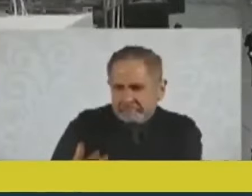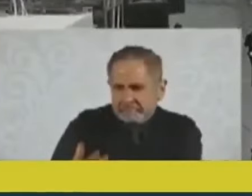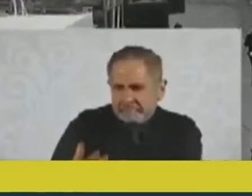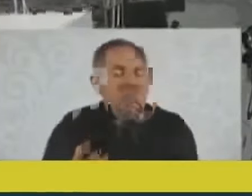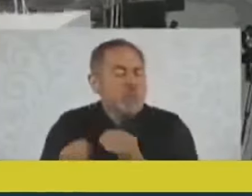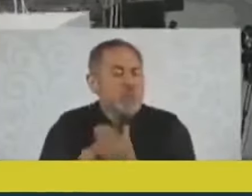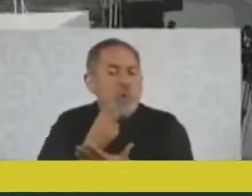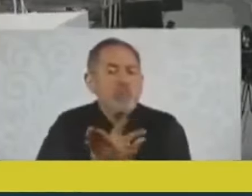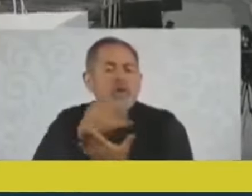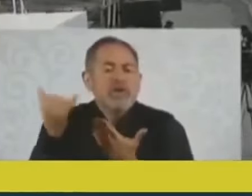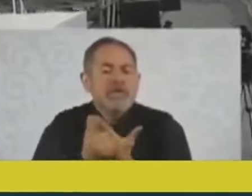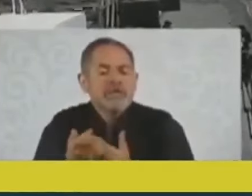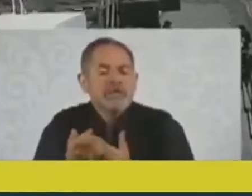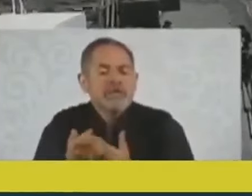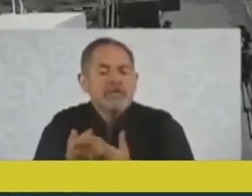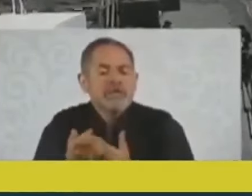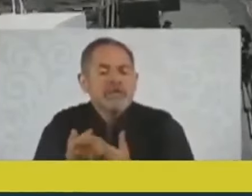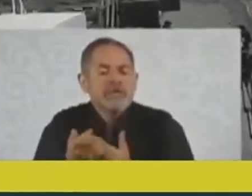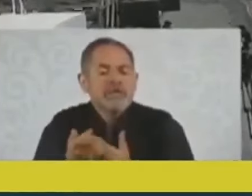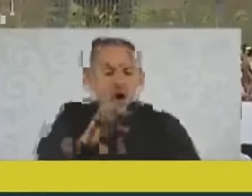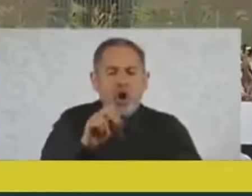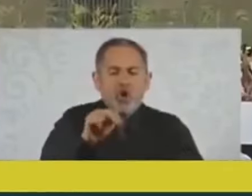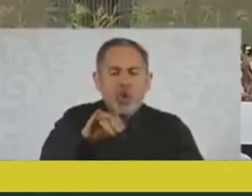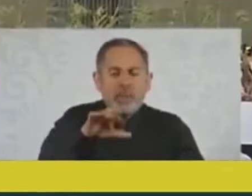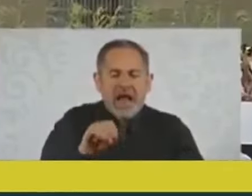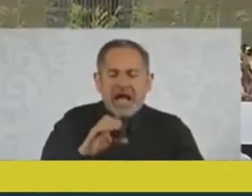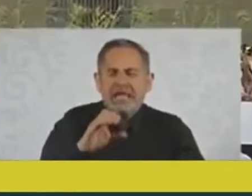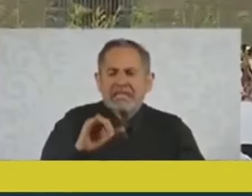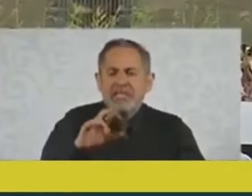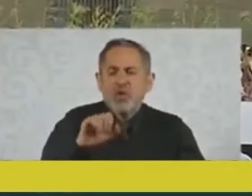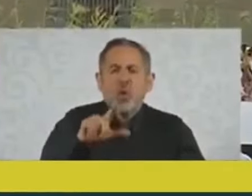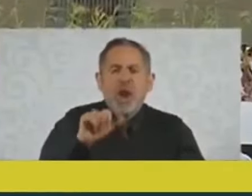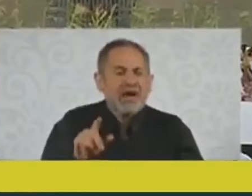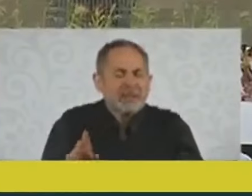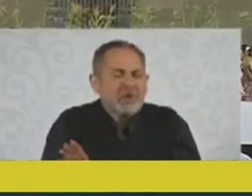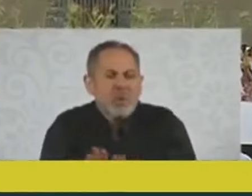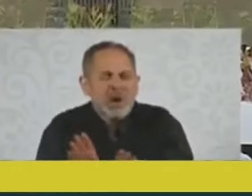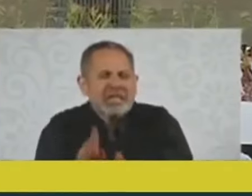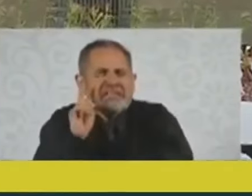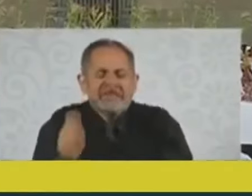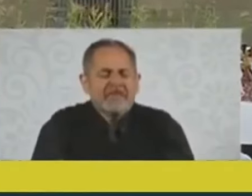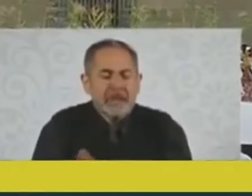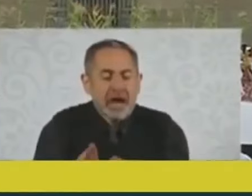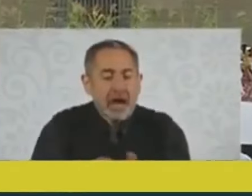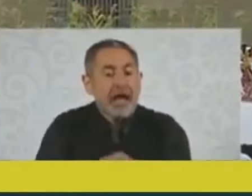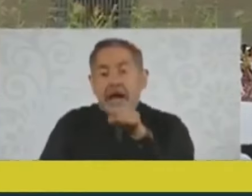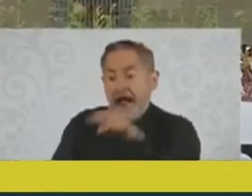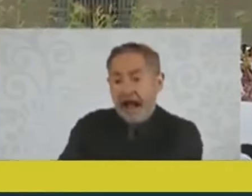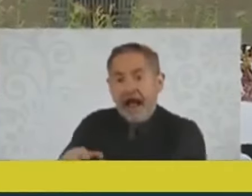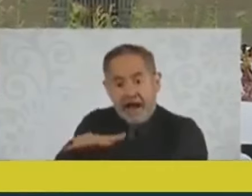we're going to carry out a project that we call circular economy. I mean,